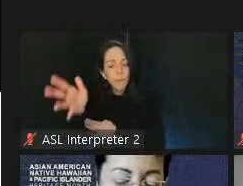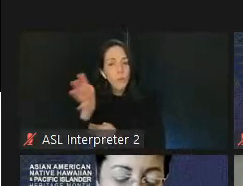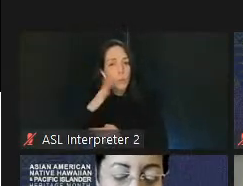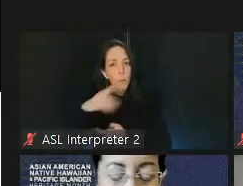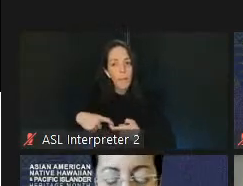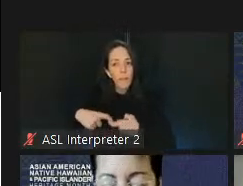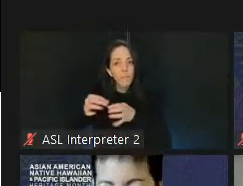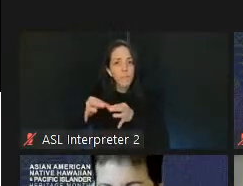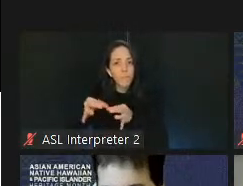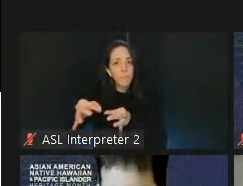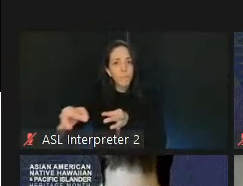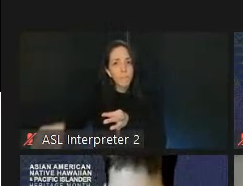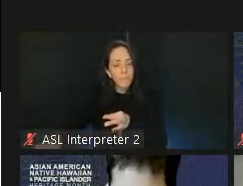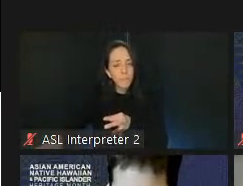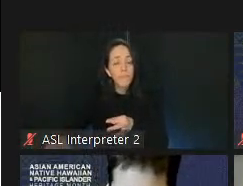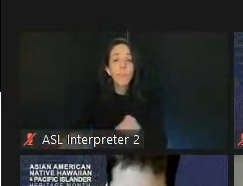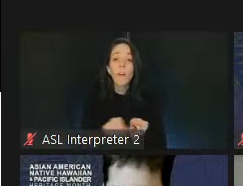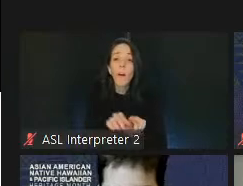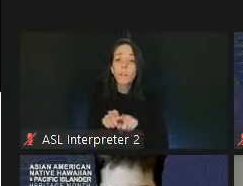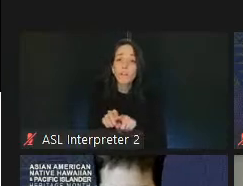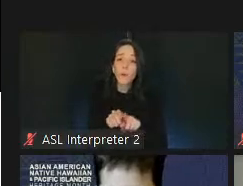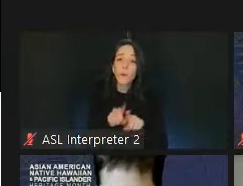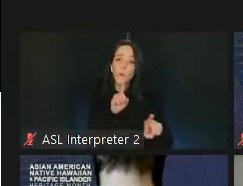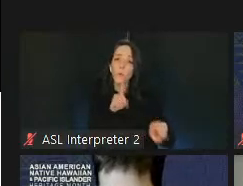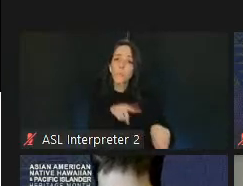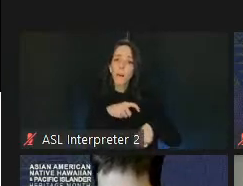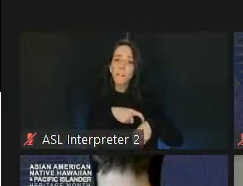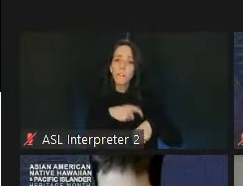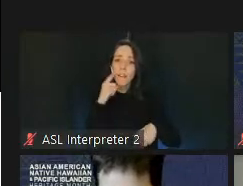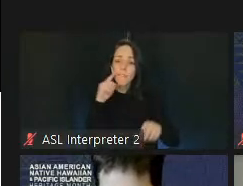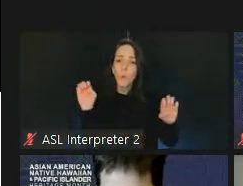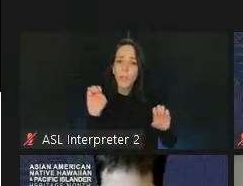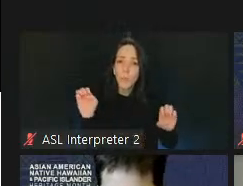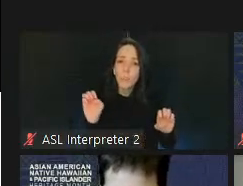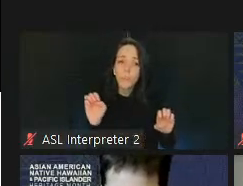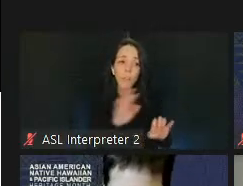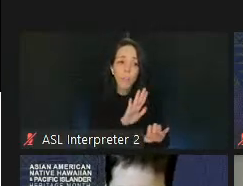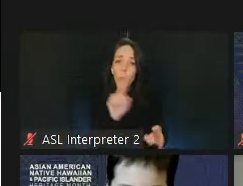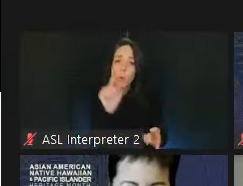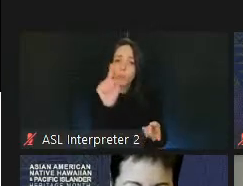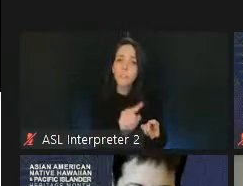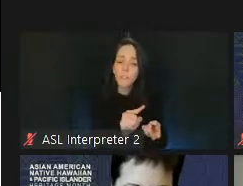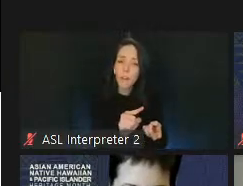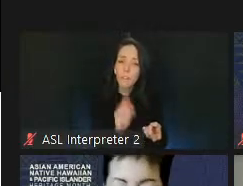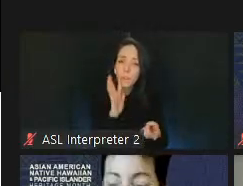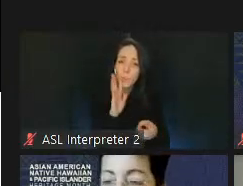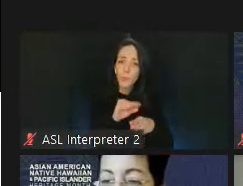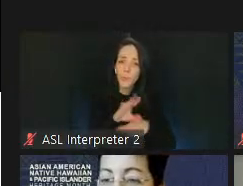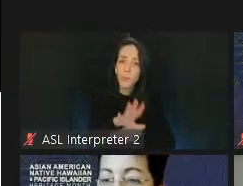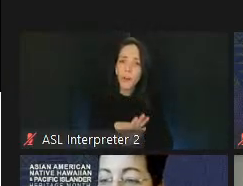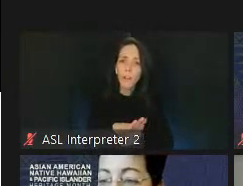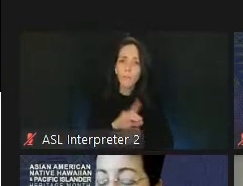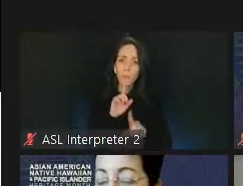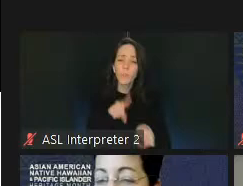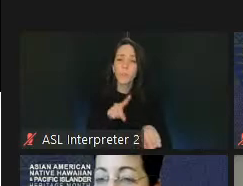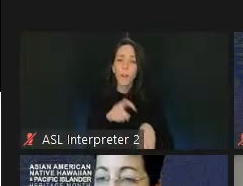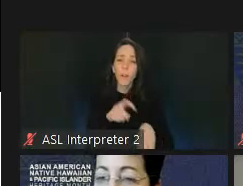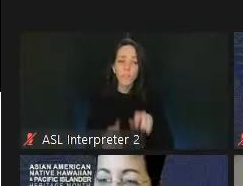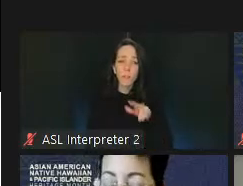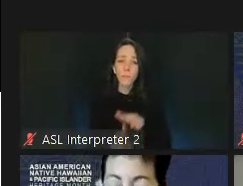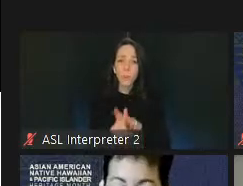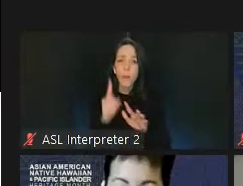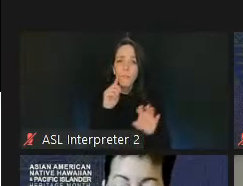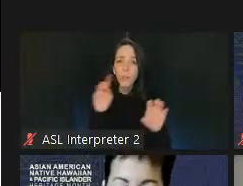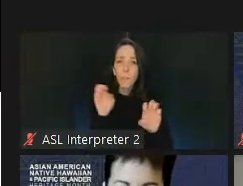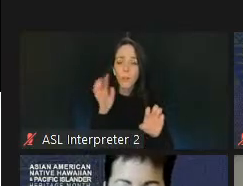with the response times for emergencies, are these cuts going to actually cause response times to get longer for